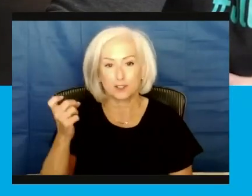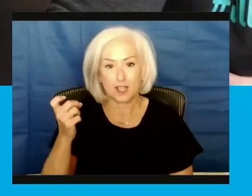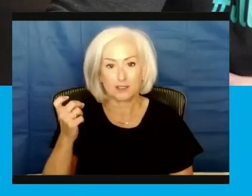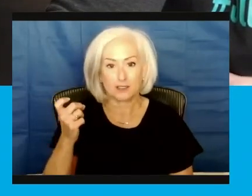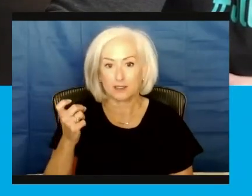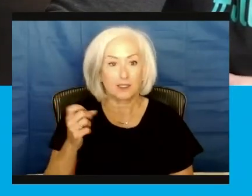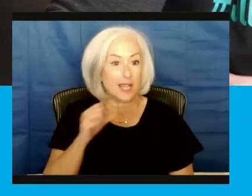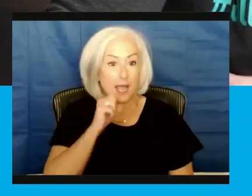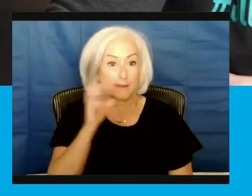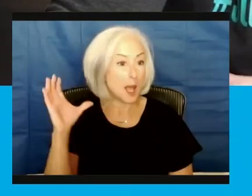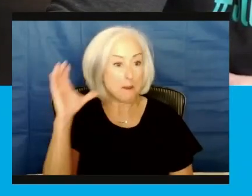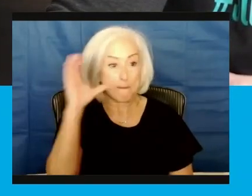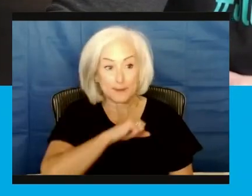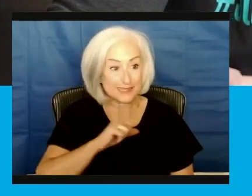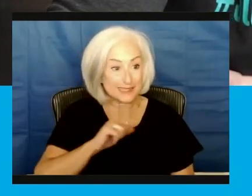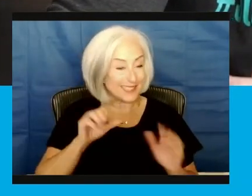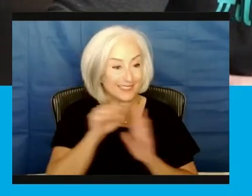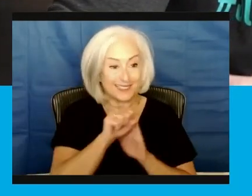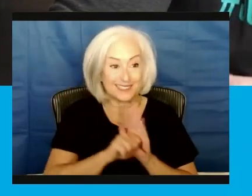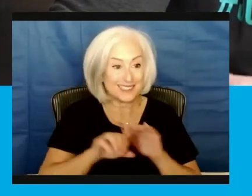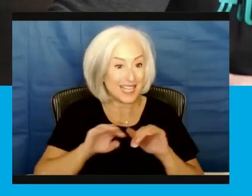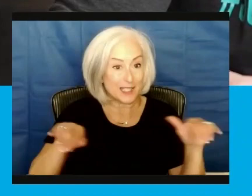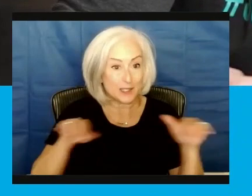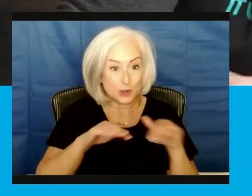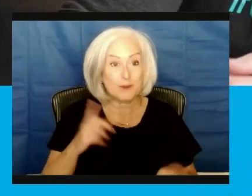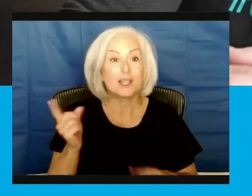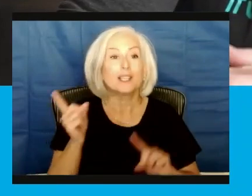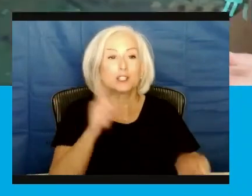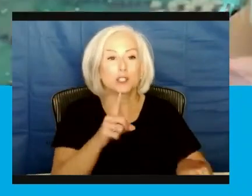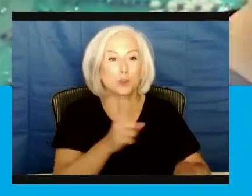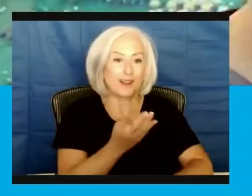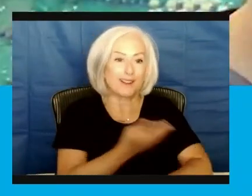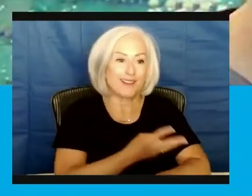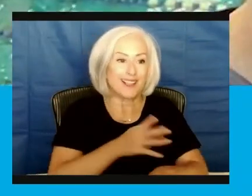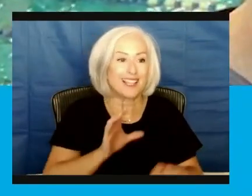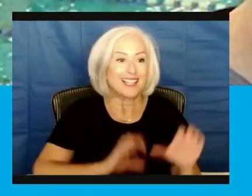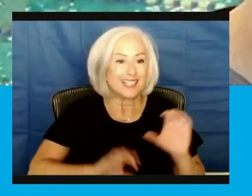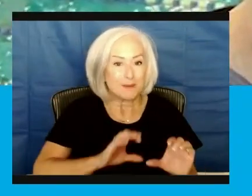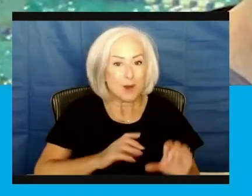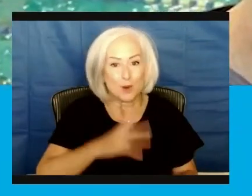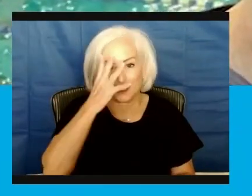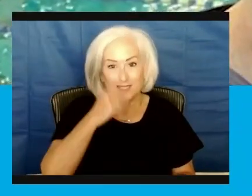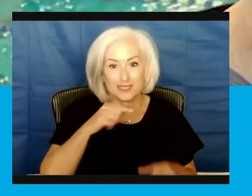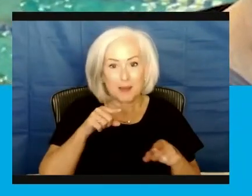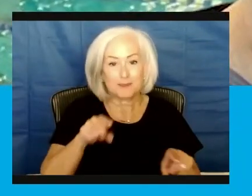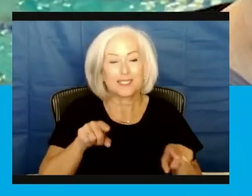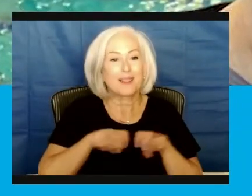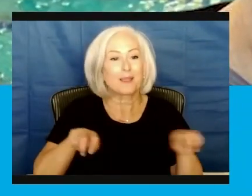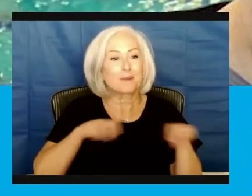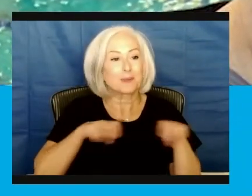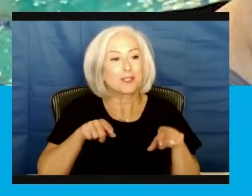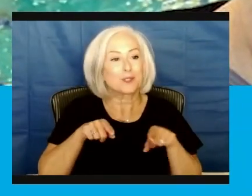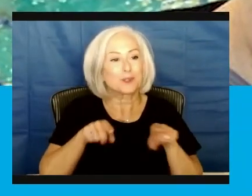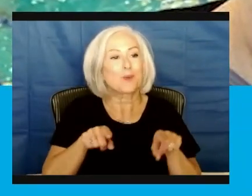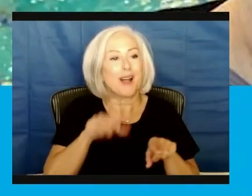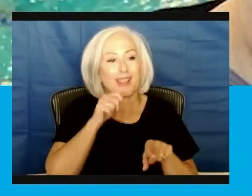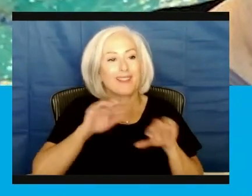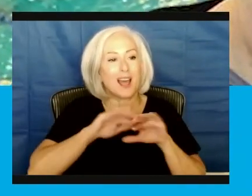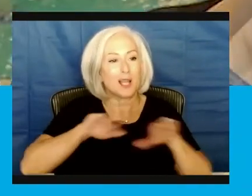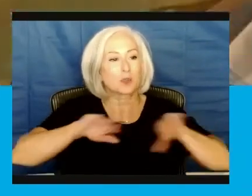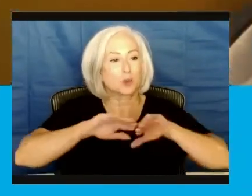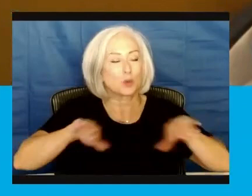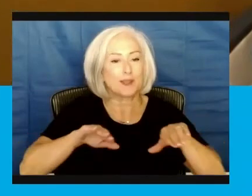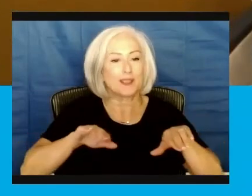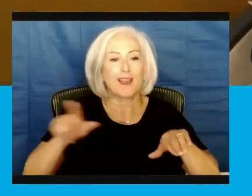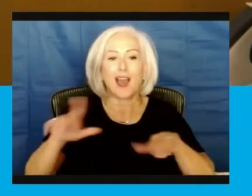I went straight there after that. And she slept in the bleachers when he wasn't swimming. I did. How their story is inspiring other patients and their